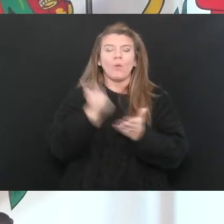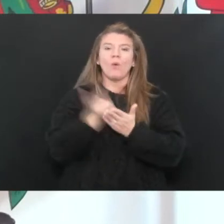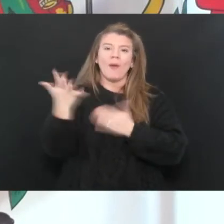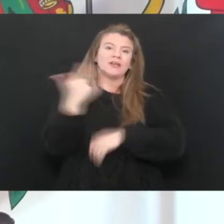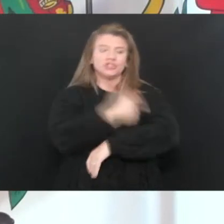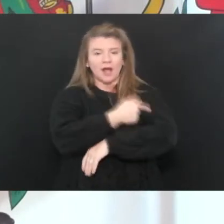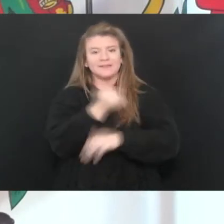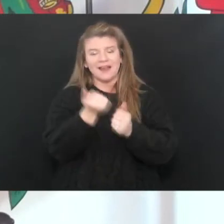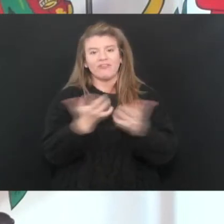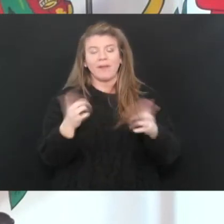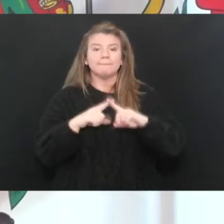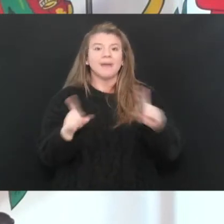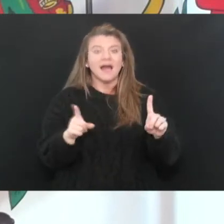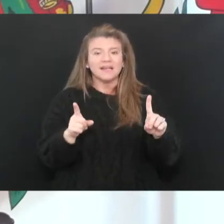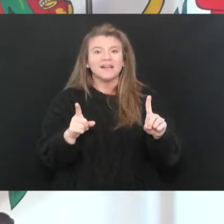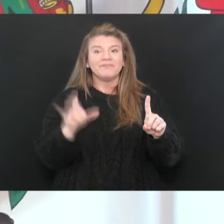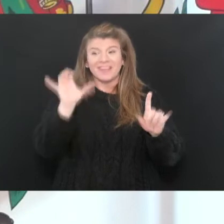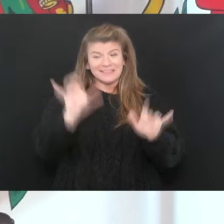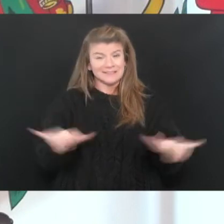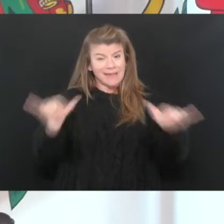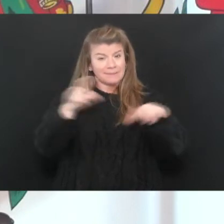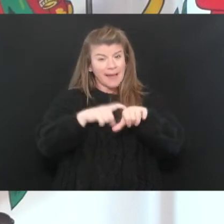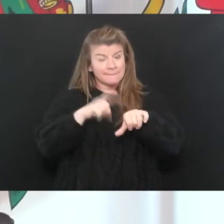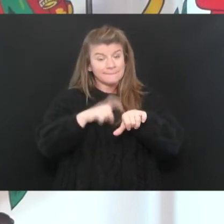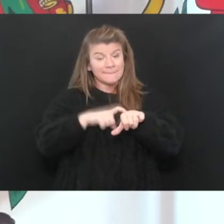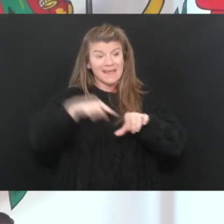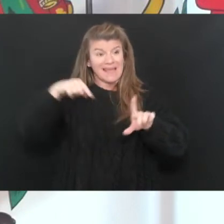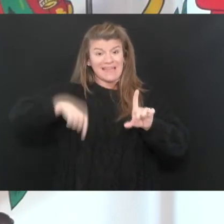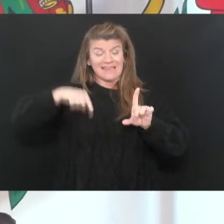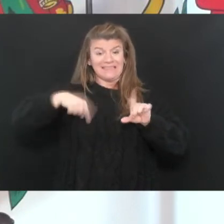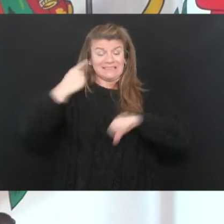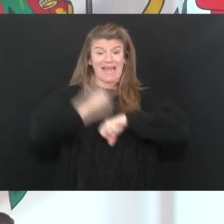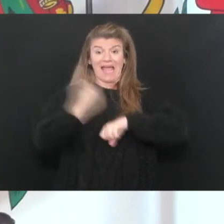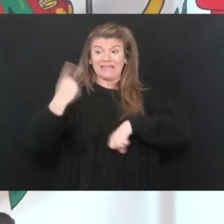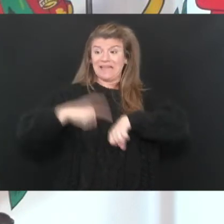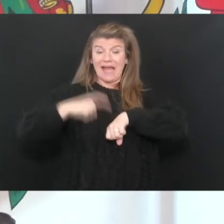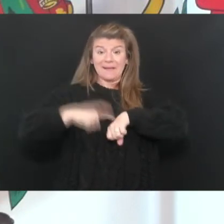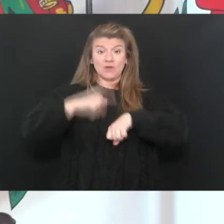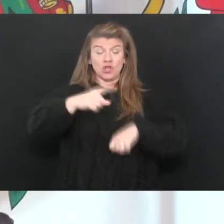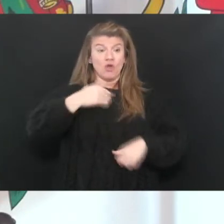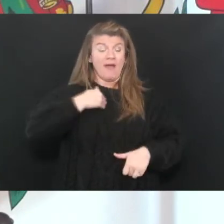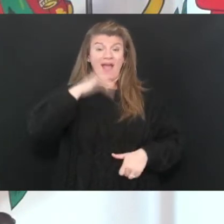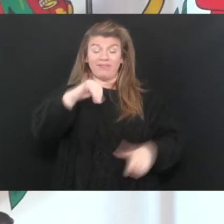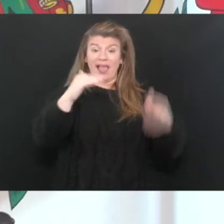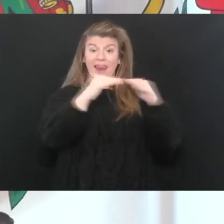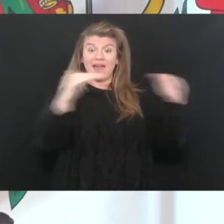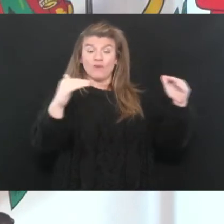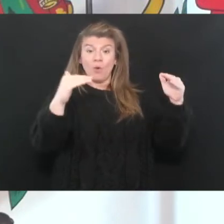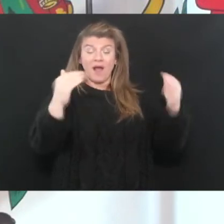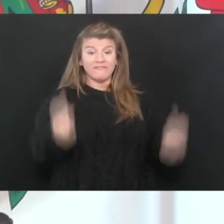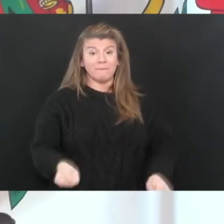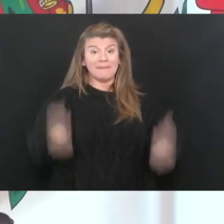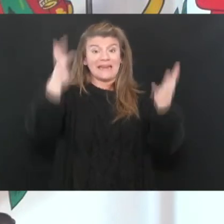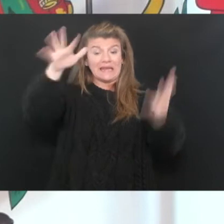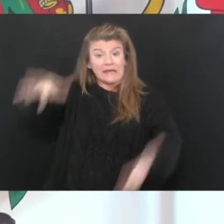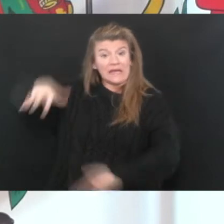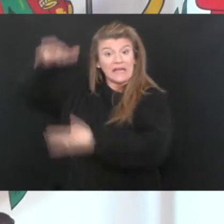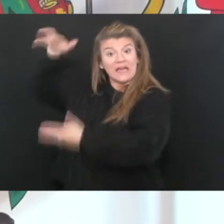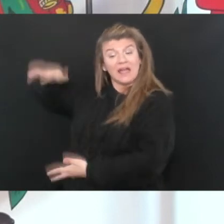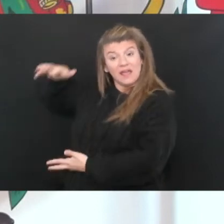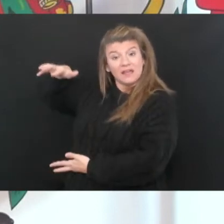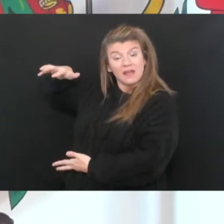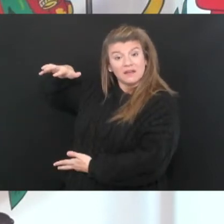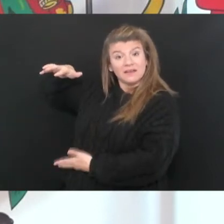shots and everything. But at the same time, this day and time, when you have that level of abundance, maybe